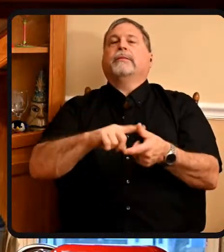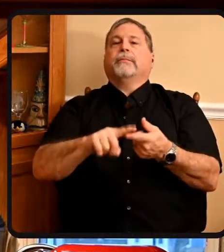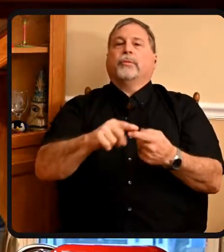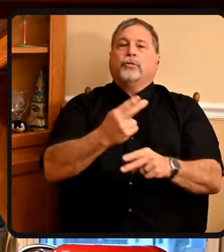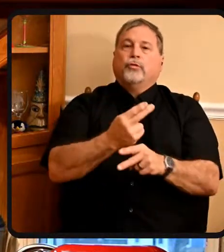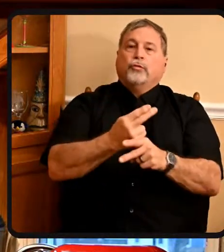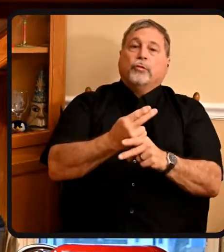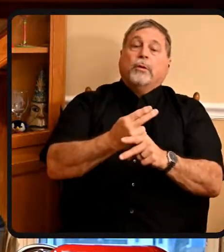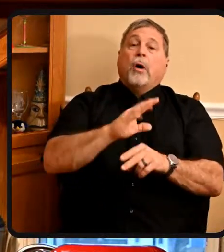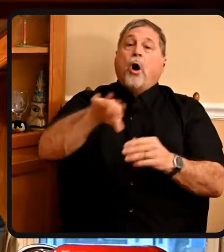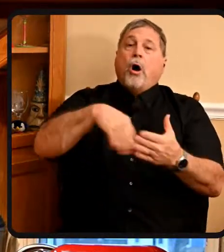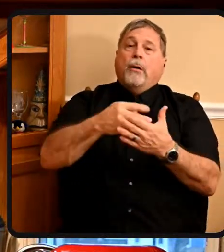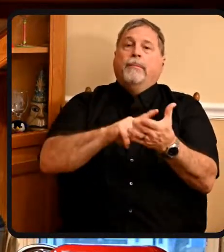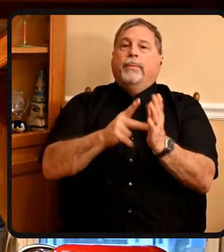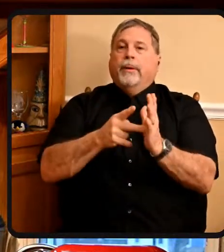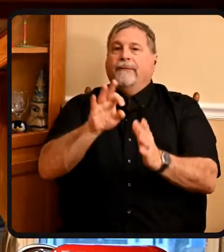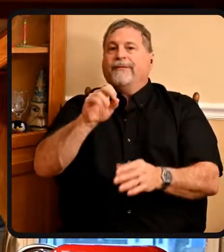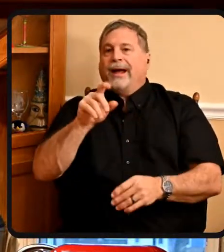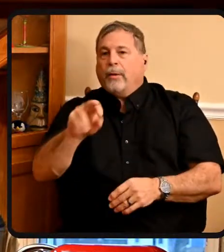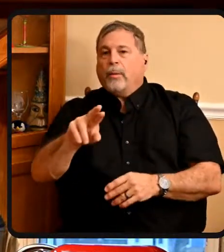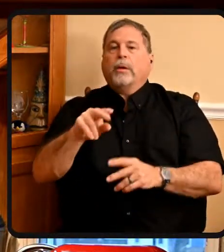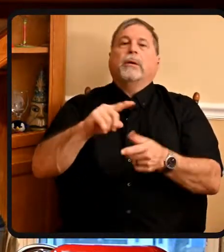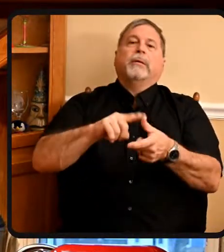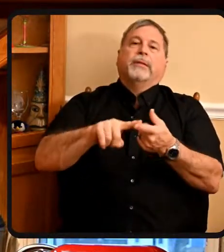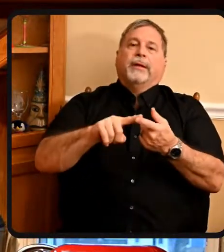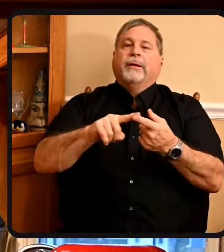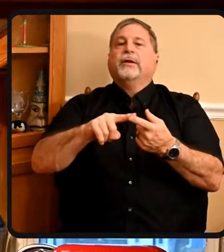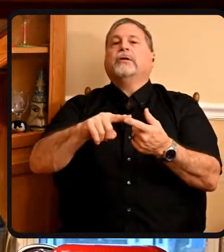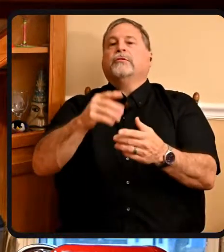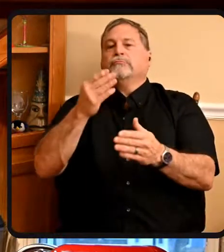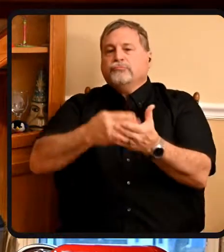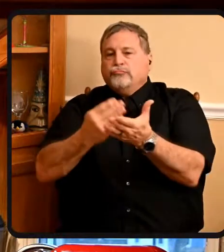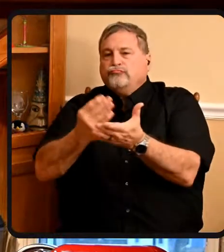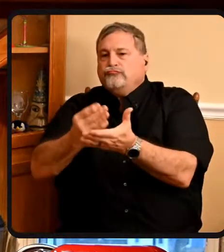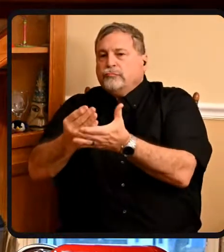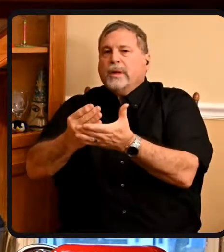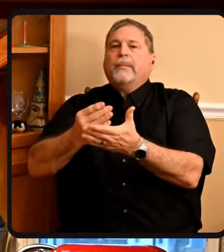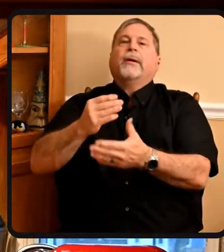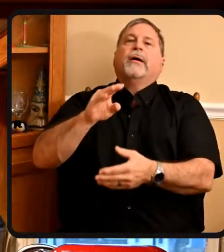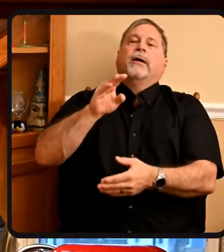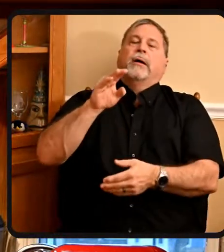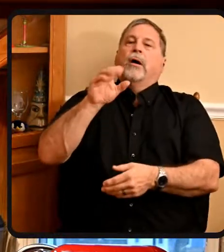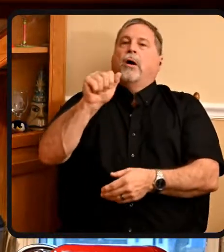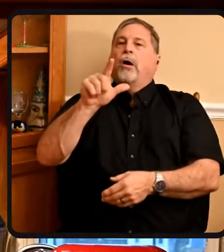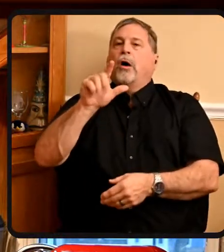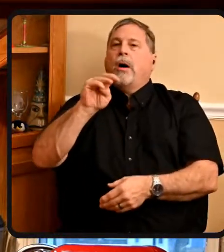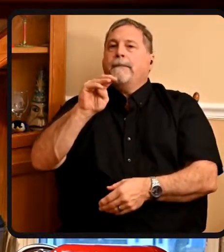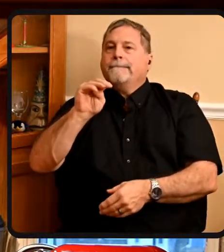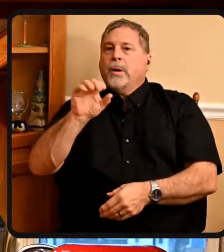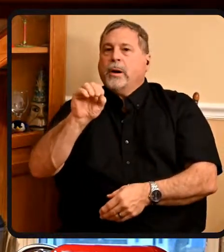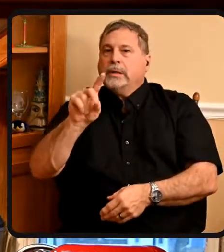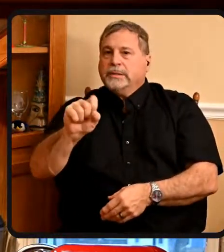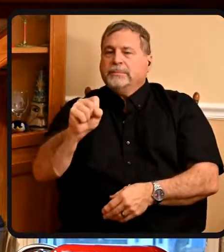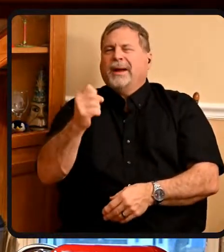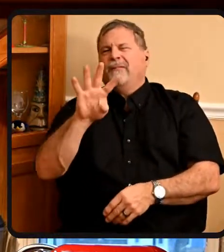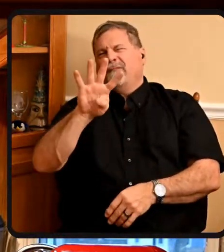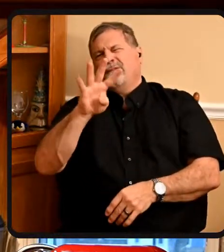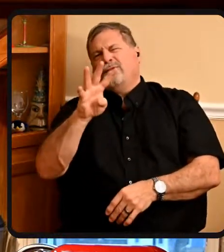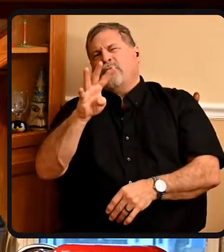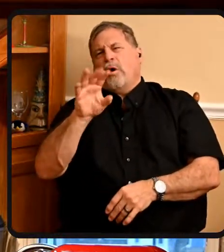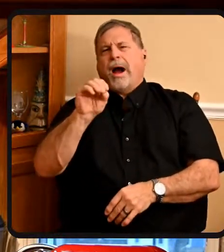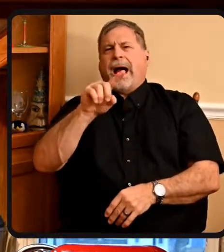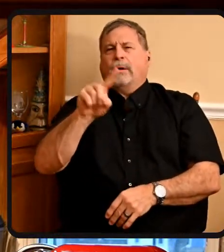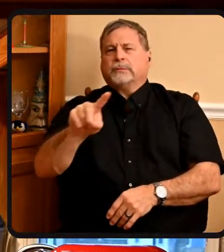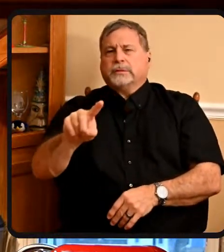some ground almonds. Now you could do slivered almonds, you could do chopped almonds, whatever you like to do, but about 4 ounces or so in this